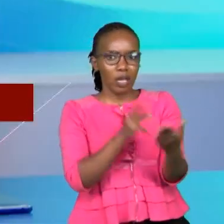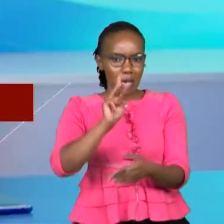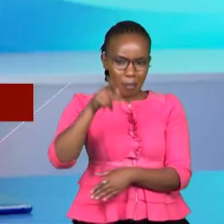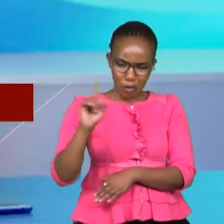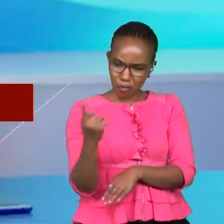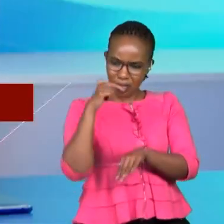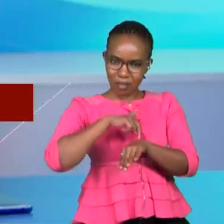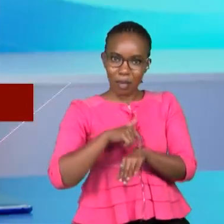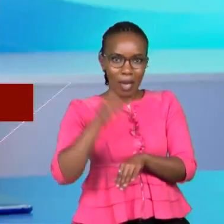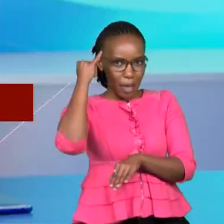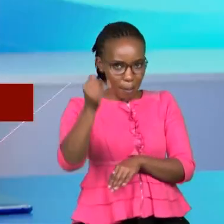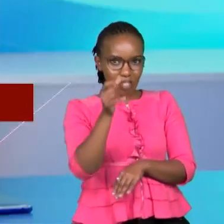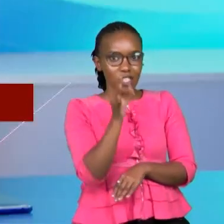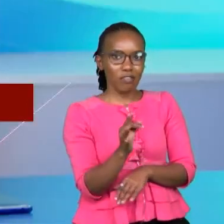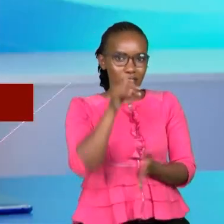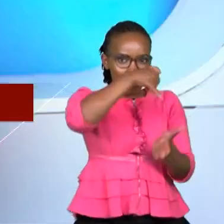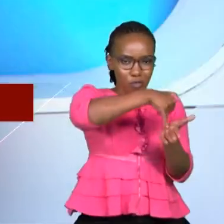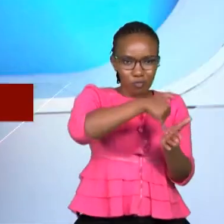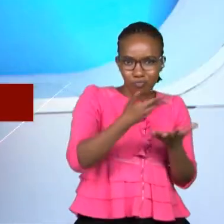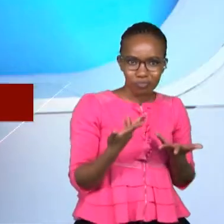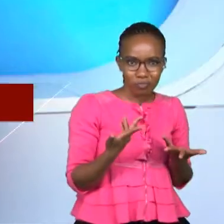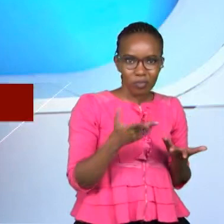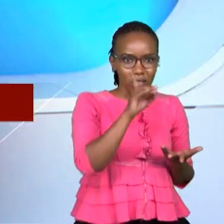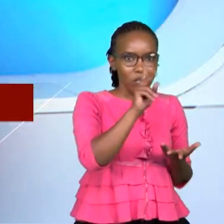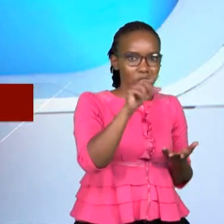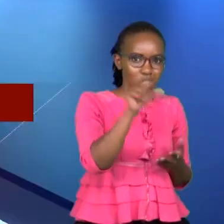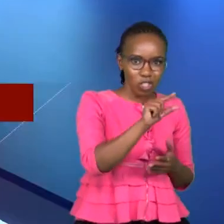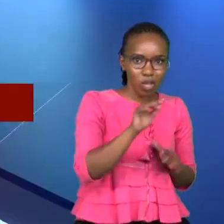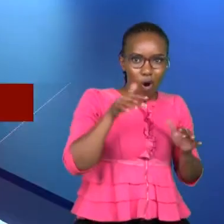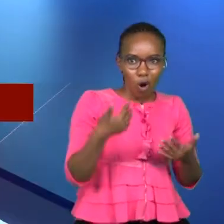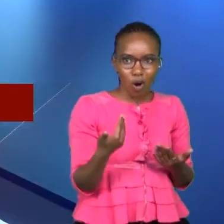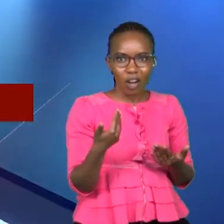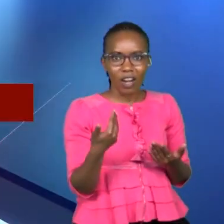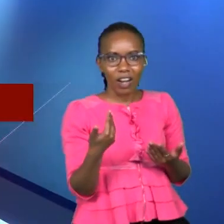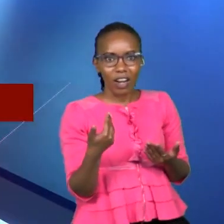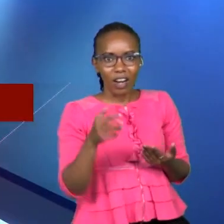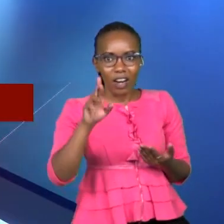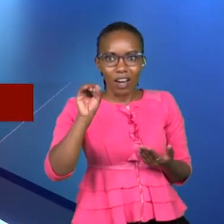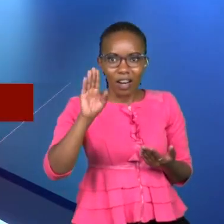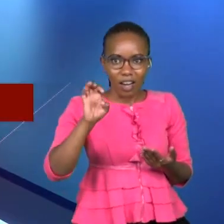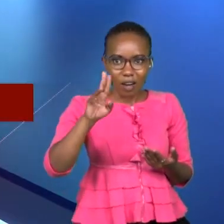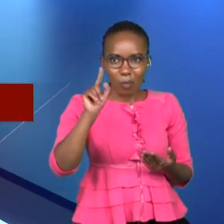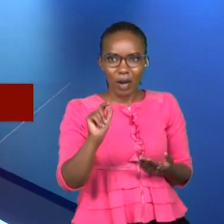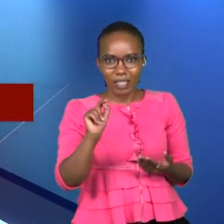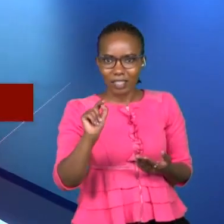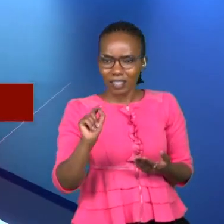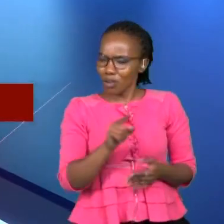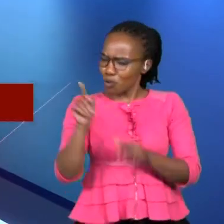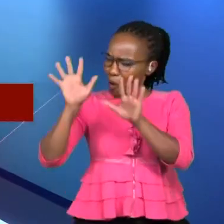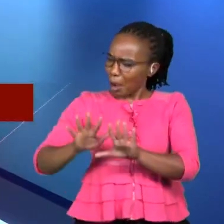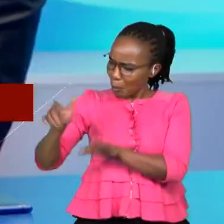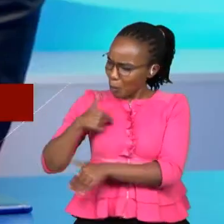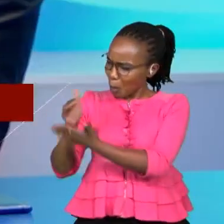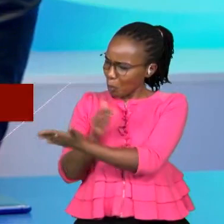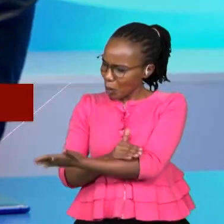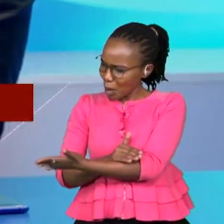parliament. Now imagine if we inject Robert Alai. Imagine if we inject DNG. You're competing for them on my show. Thank you so much. Robert, let me